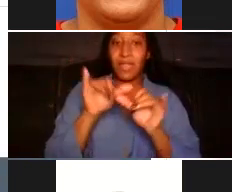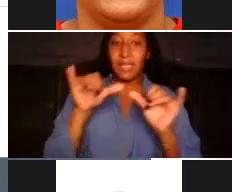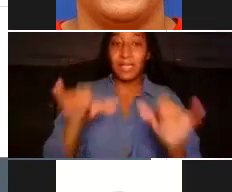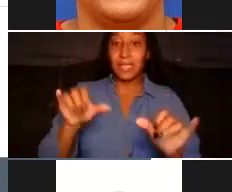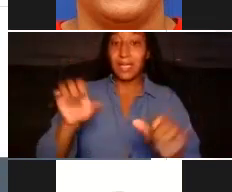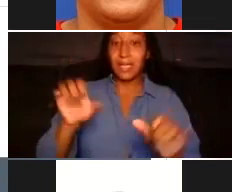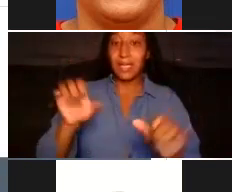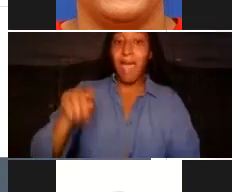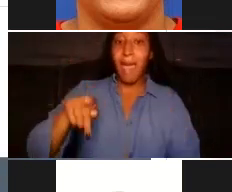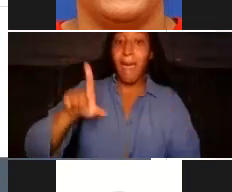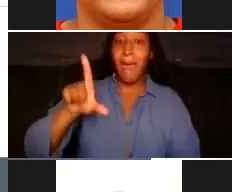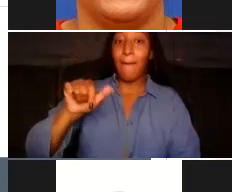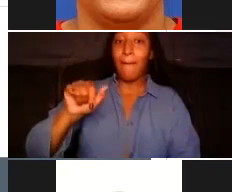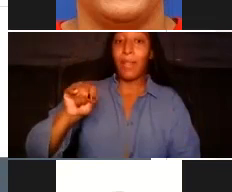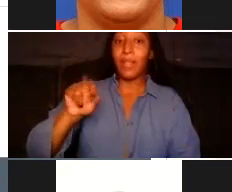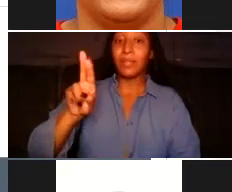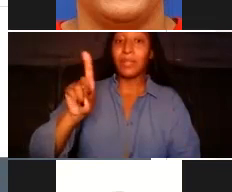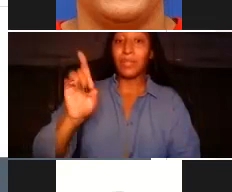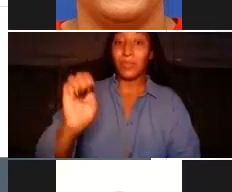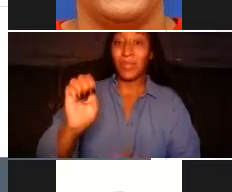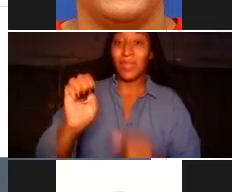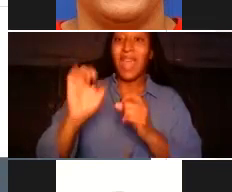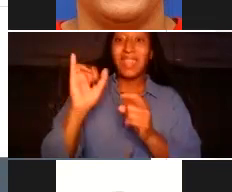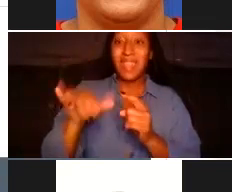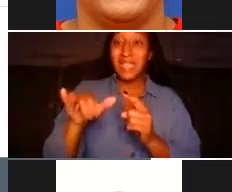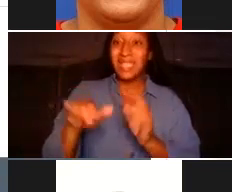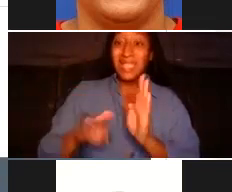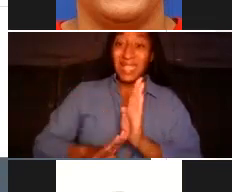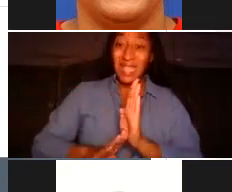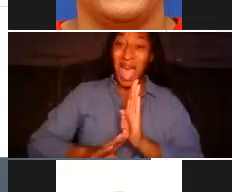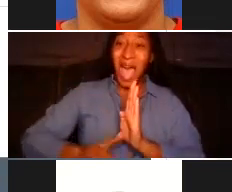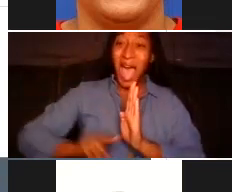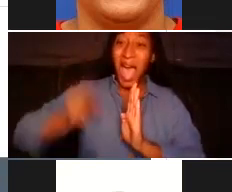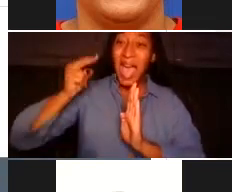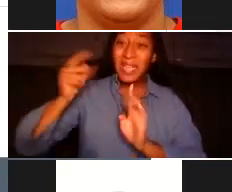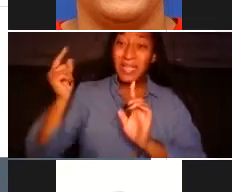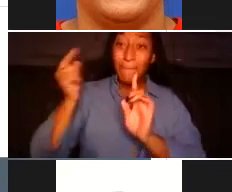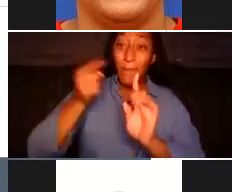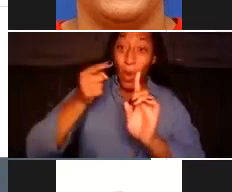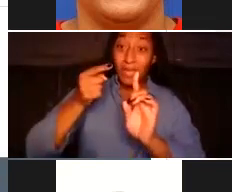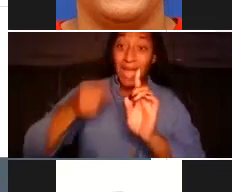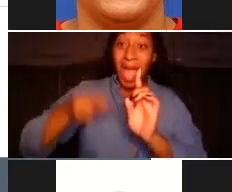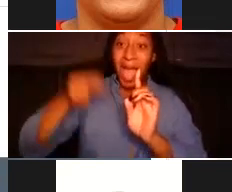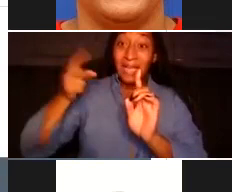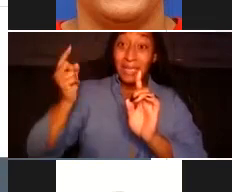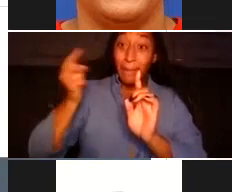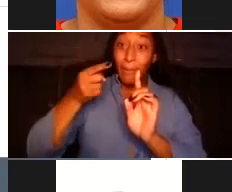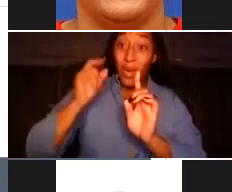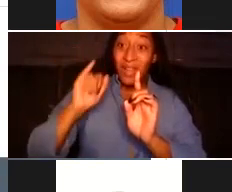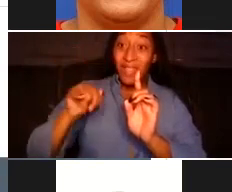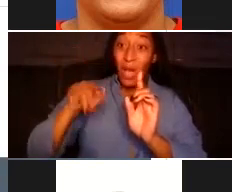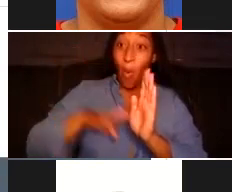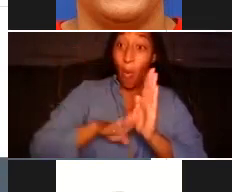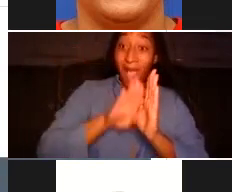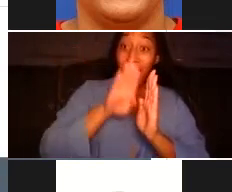height, the peak height of the wave, okay? And so we're not gonna get too